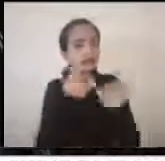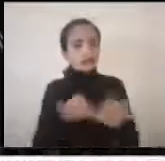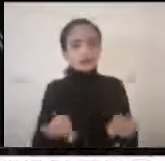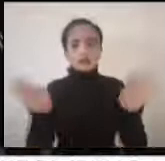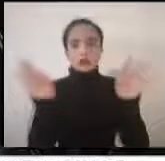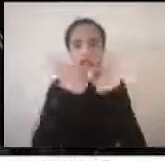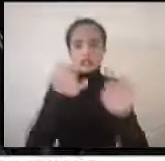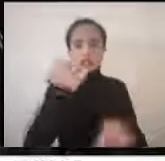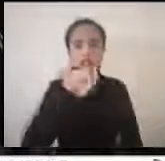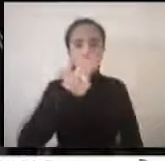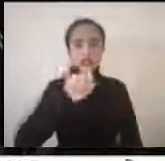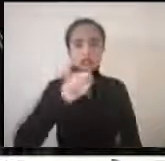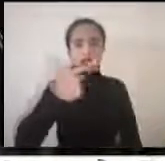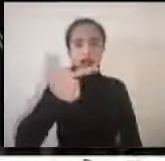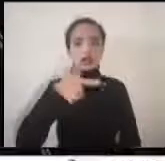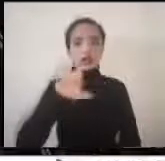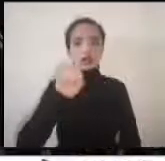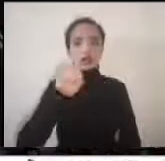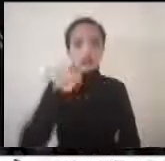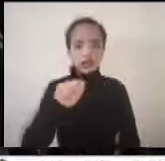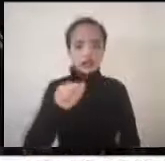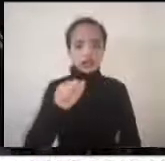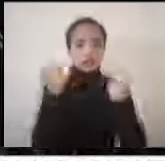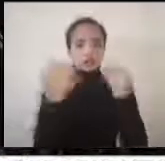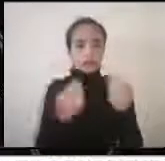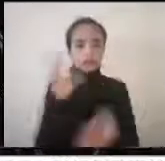got more than 10,000 Filipinos working on the offshore.